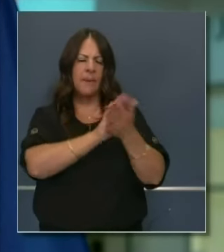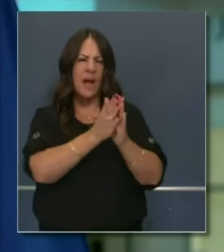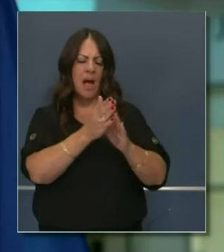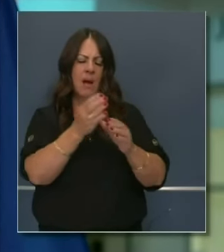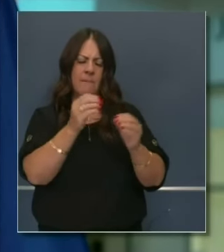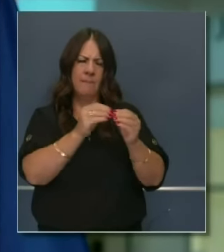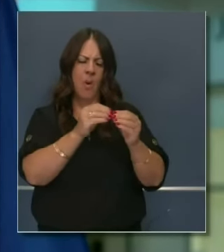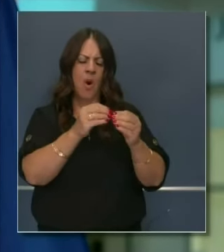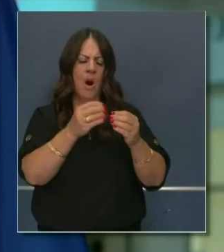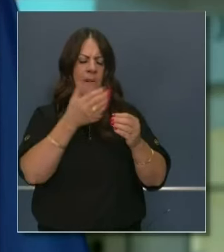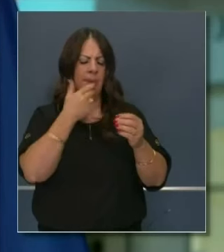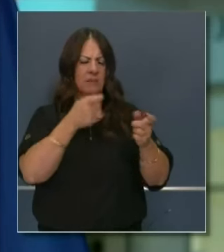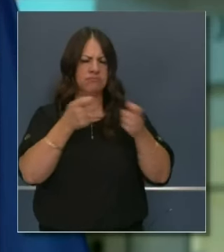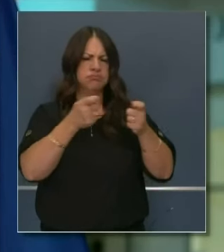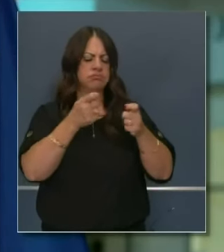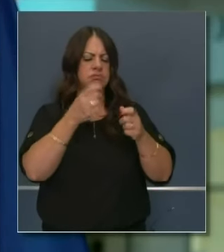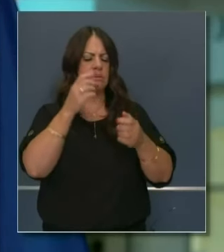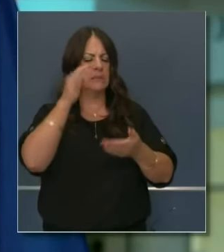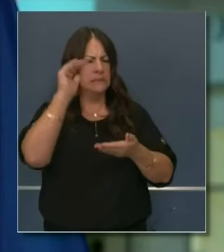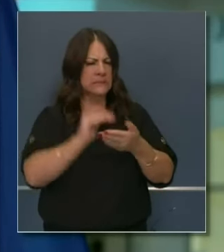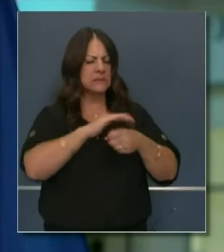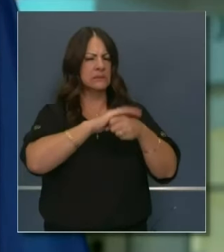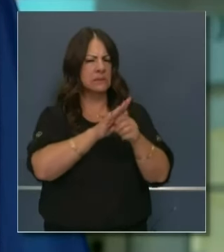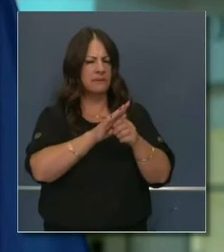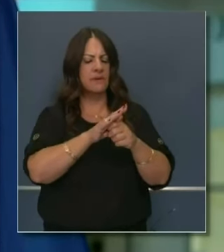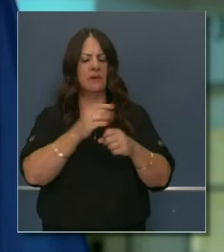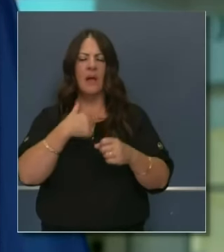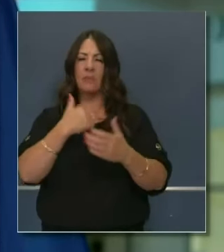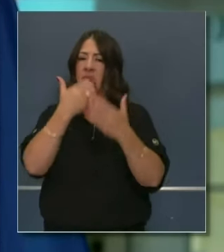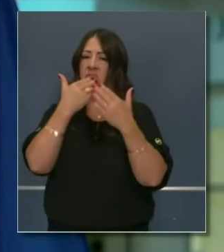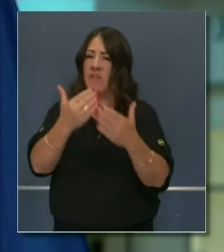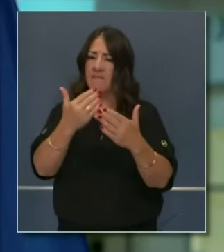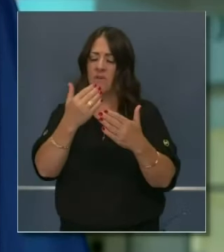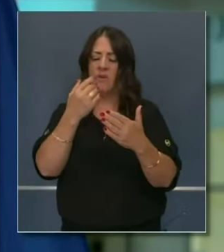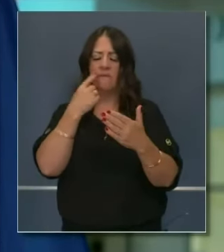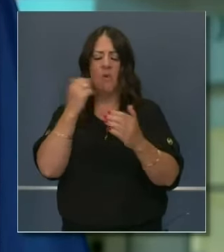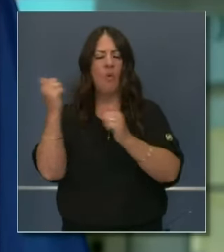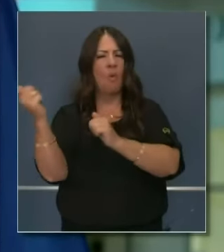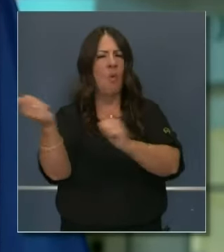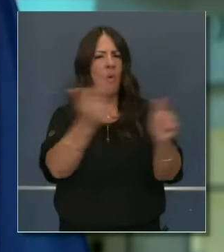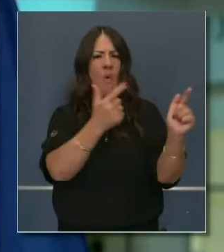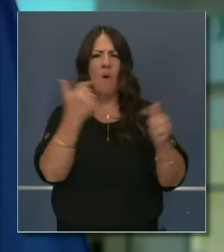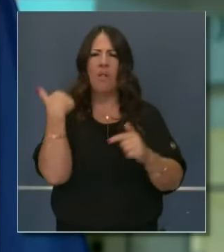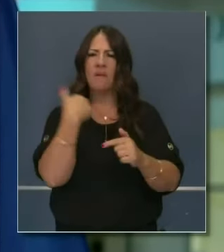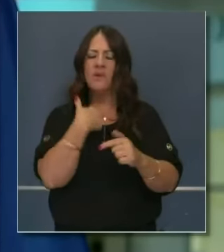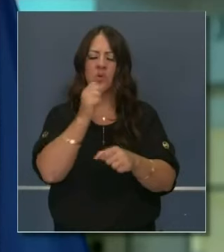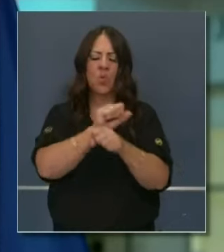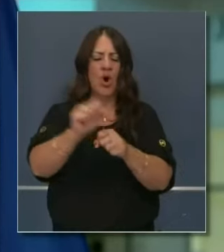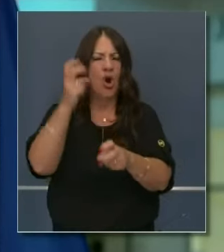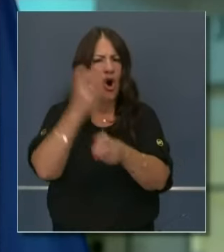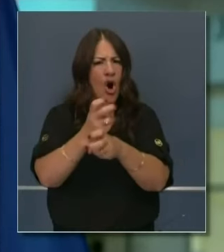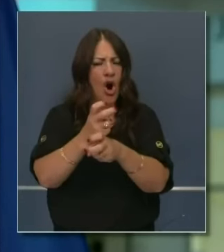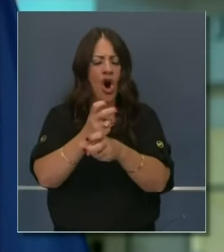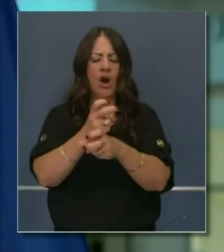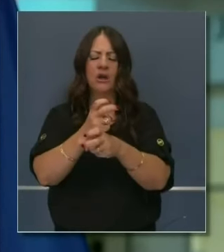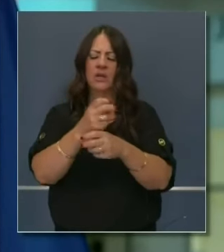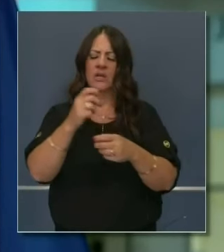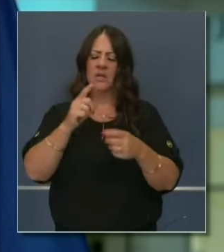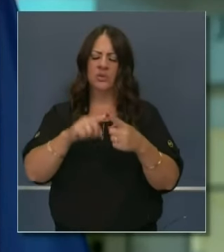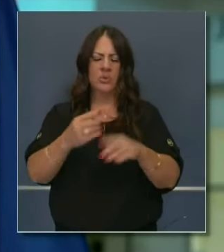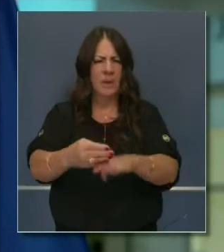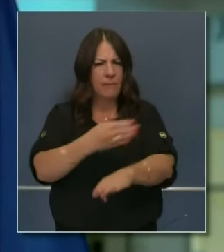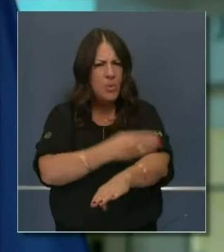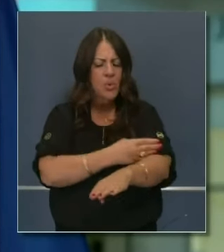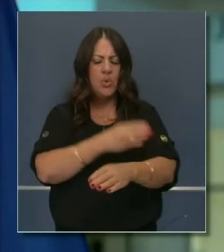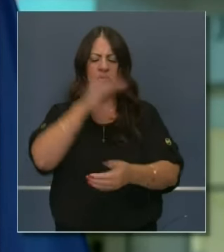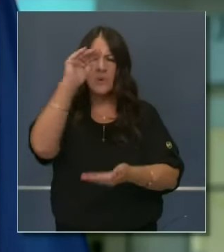but ultimately reduce those number of hospital beds. I'm grateful for the work that we continue to do as Californians, our hospital partners